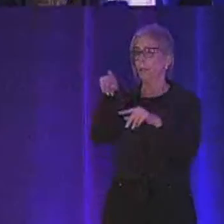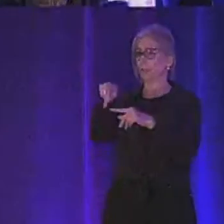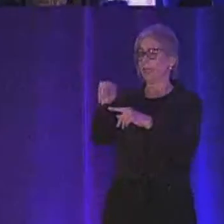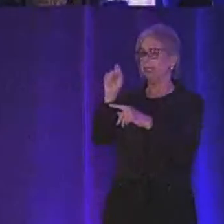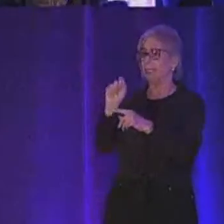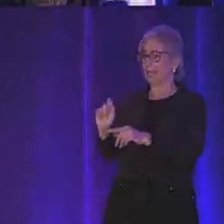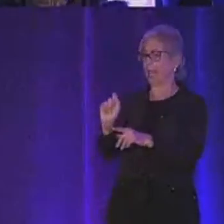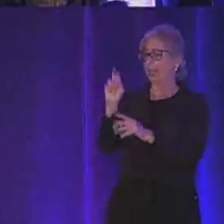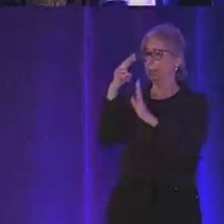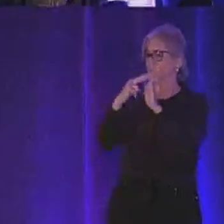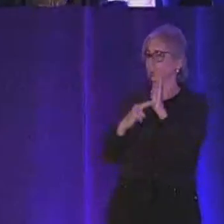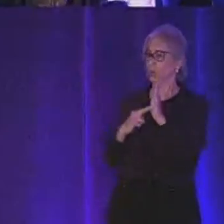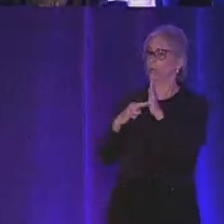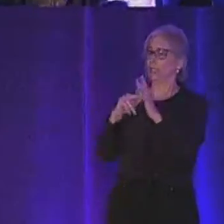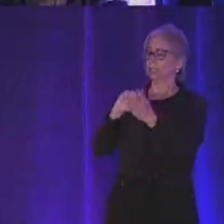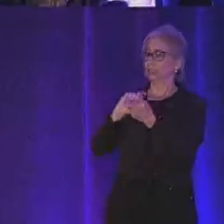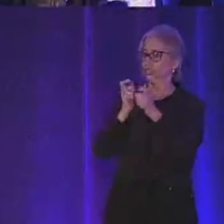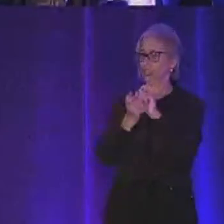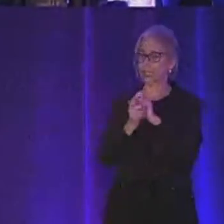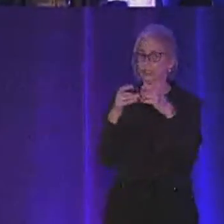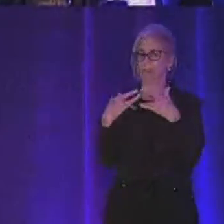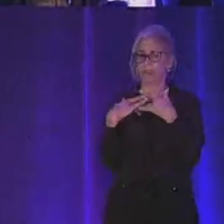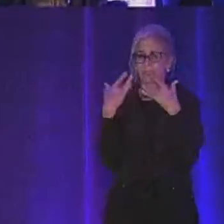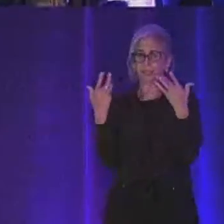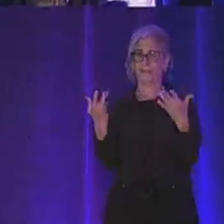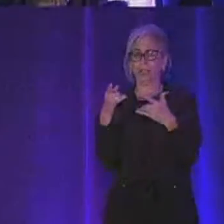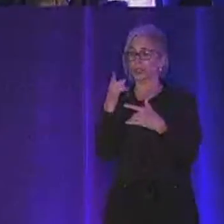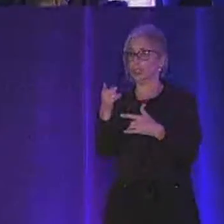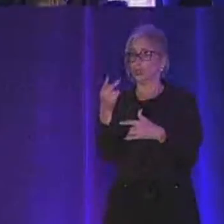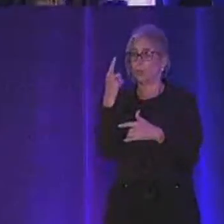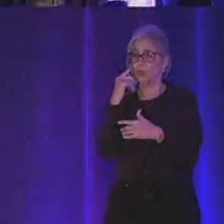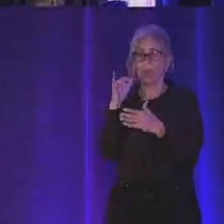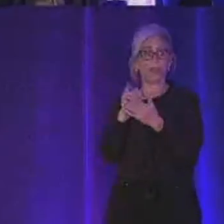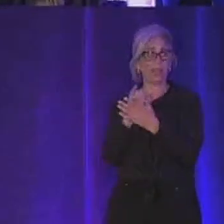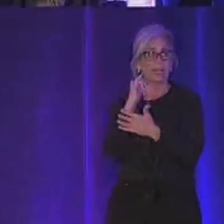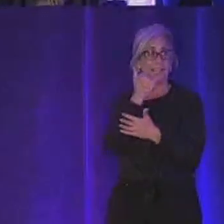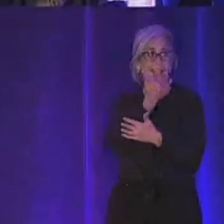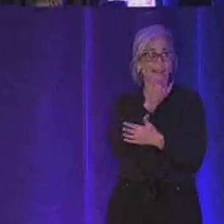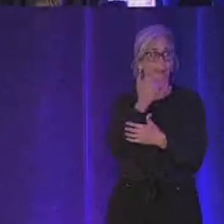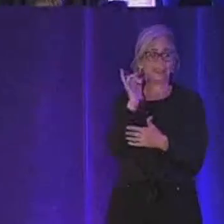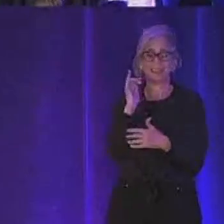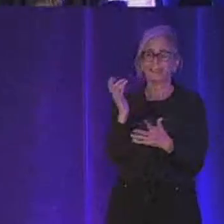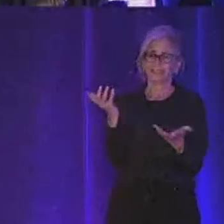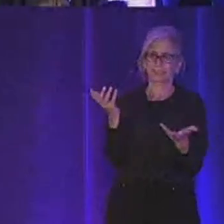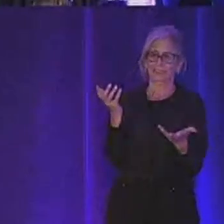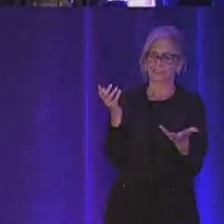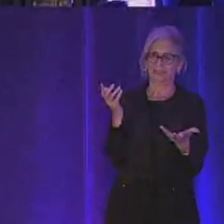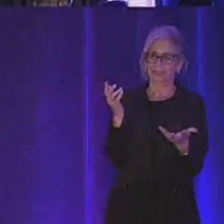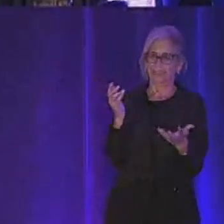p.rule. On change, we get the event. You thought that error was an accident.